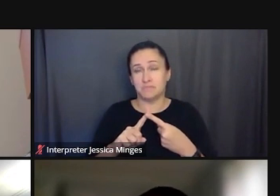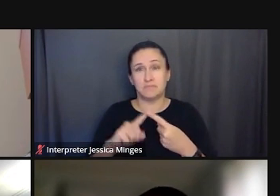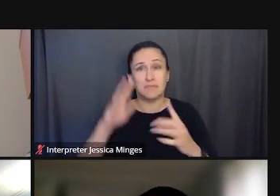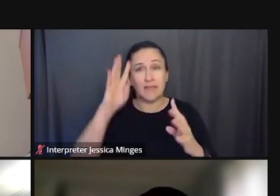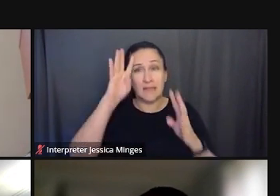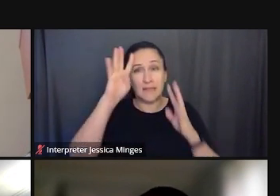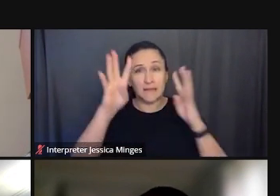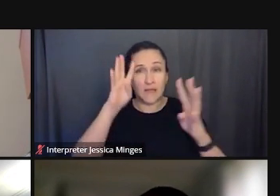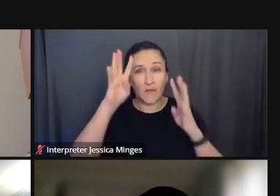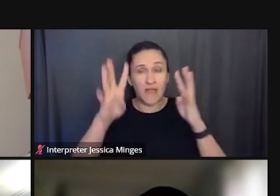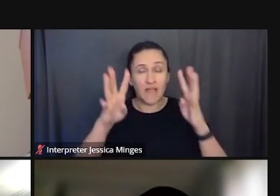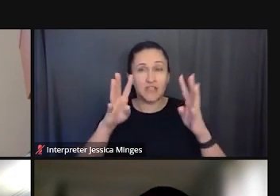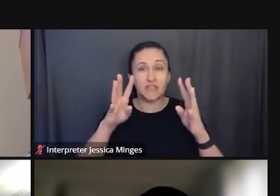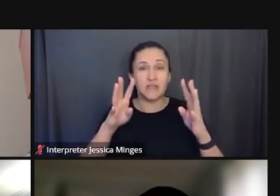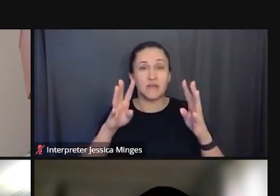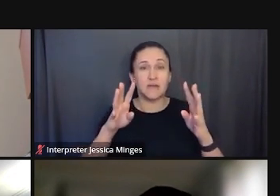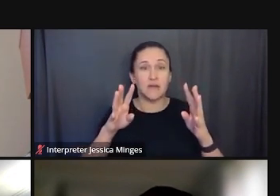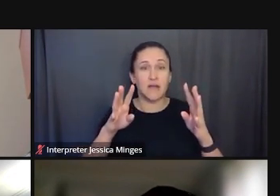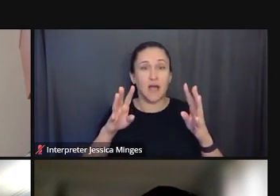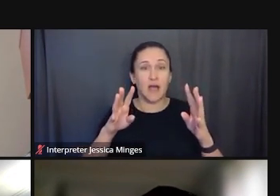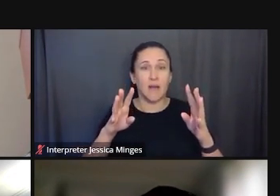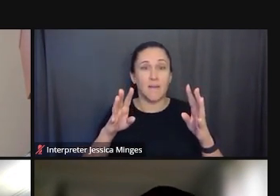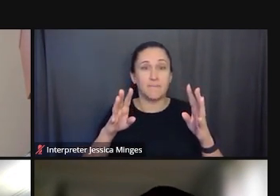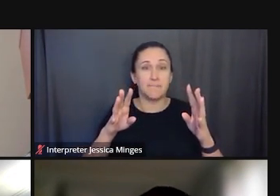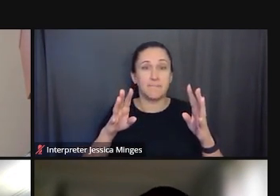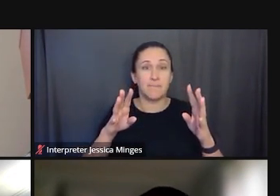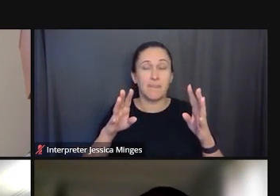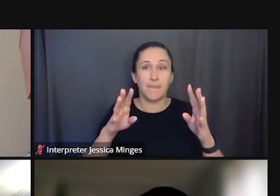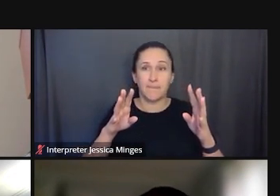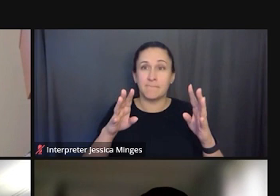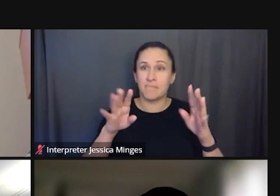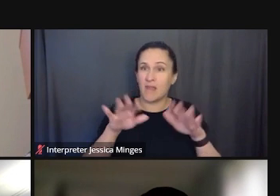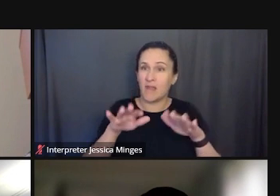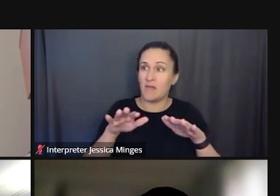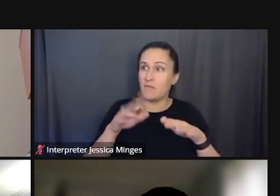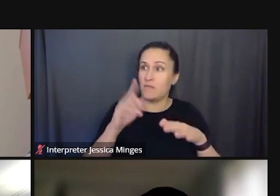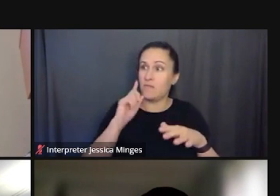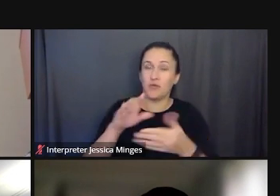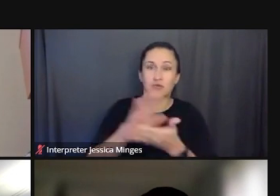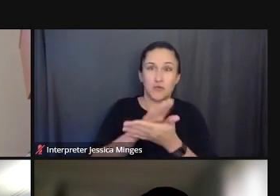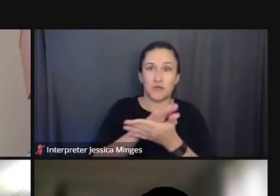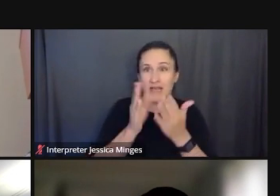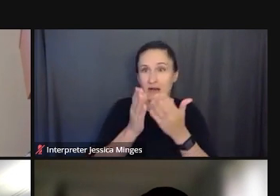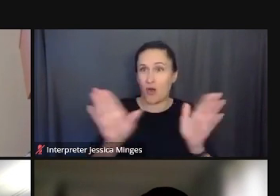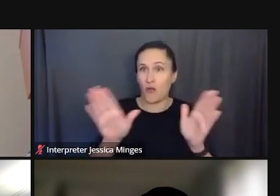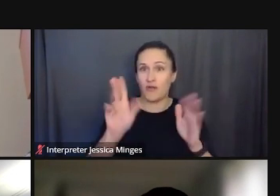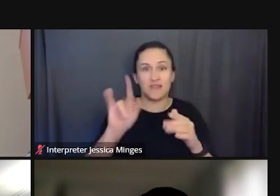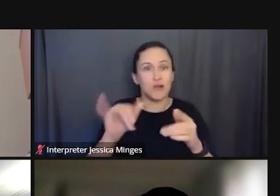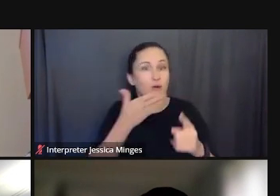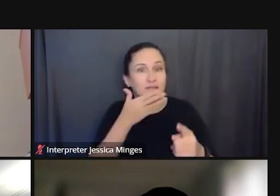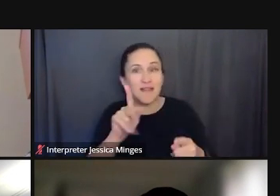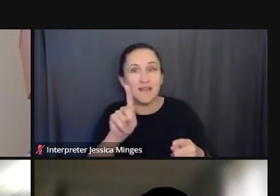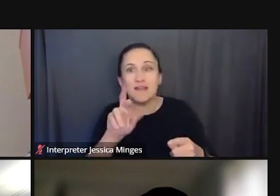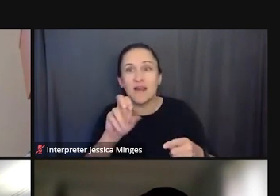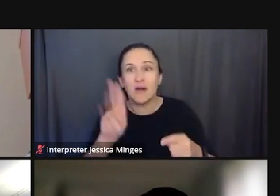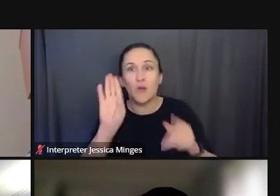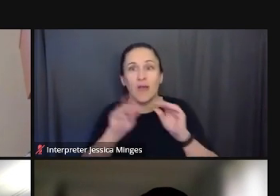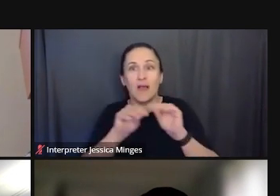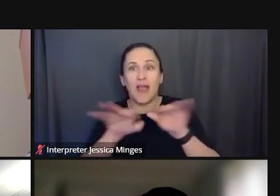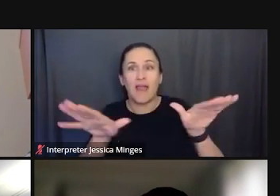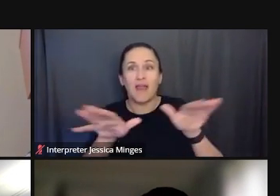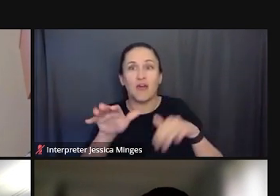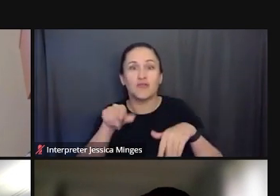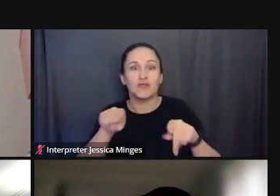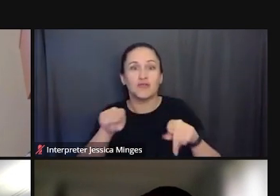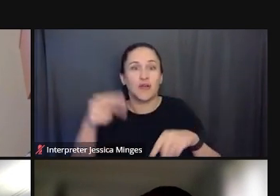innovation in schools and across Kentucky. There we go. Thanks, Karen. It will air this Thursday.